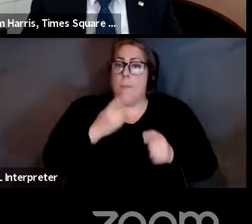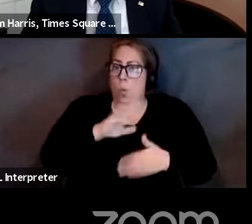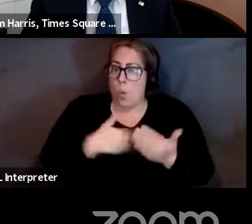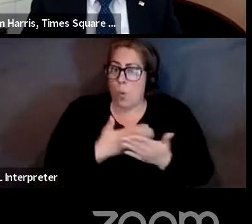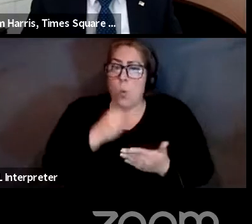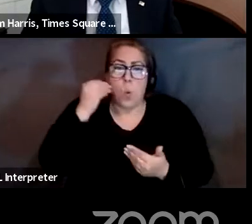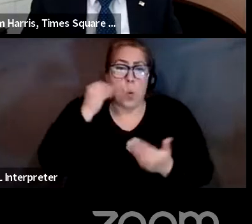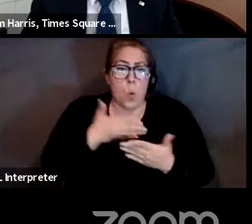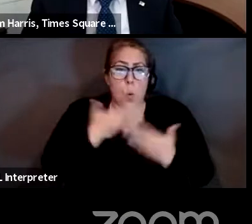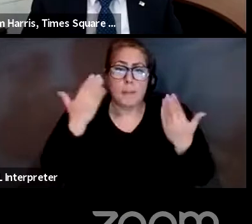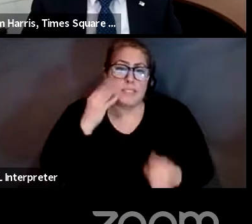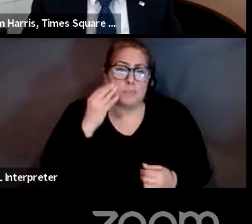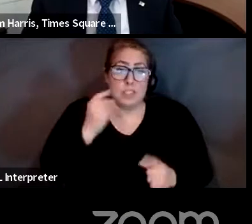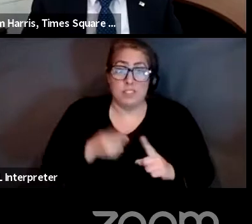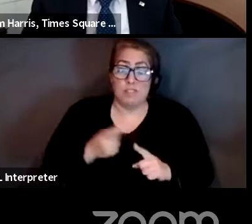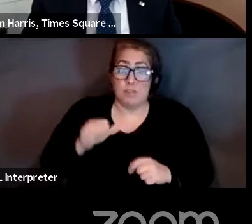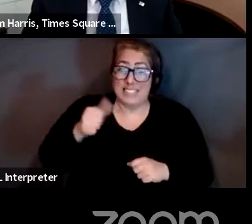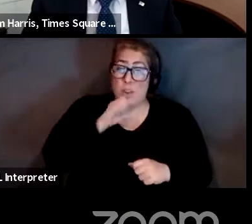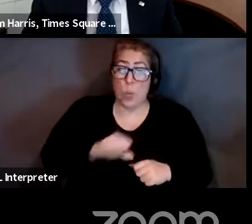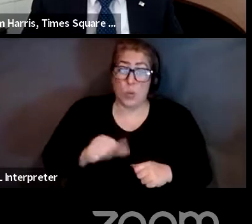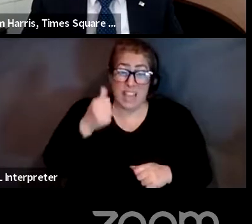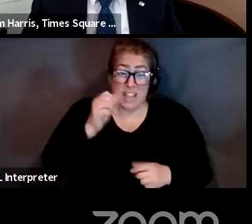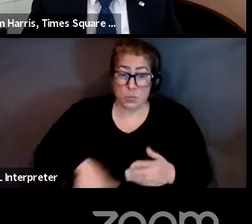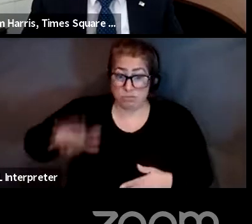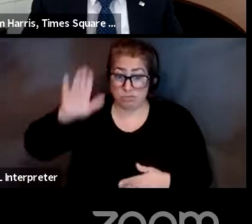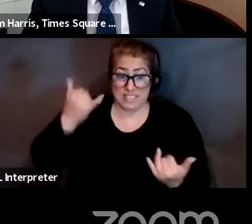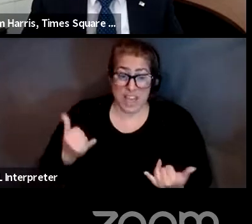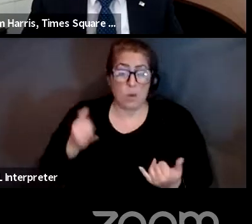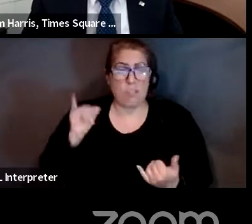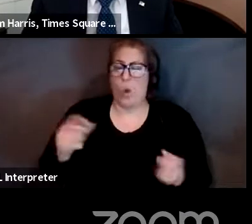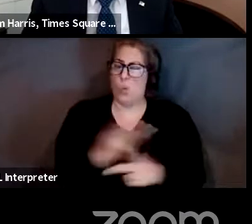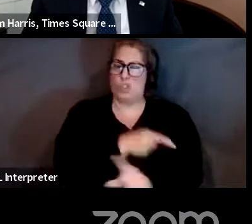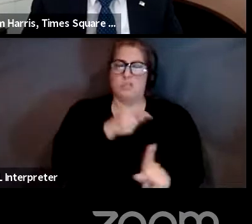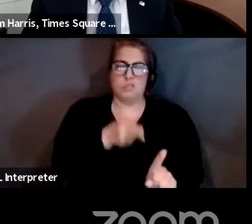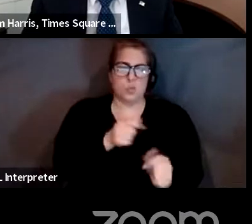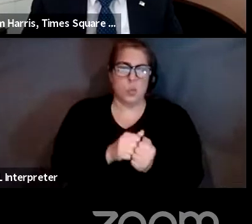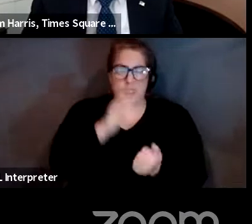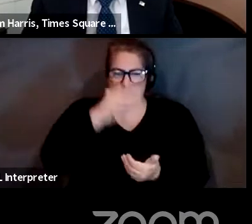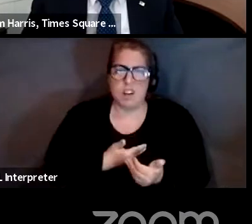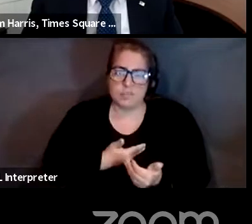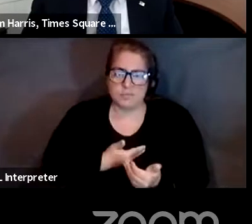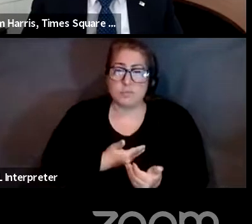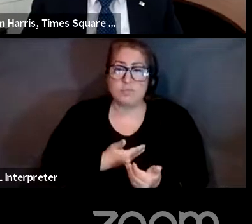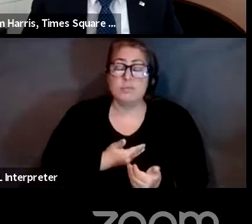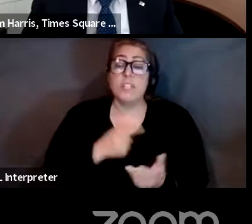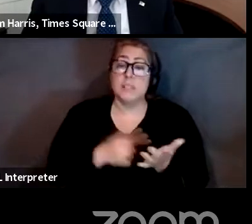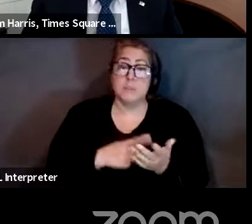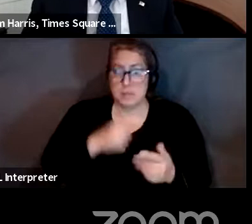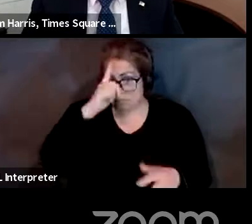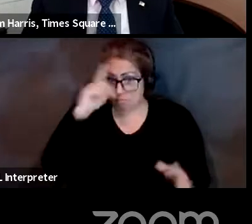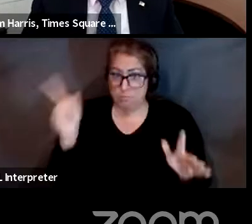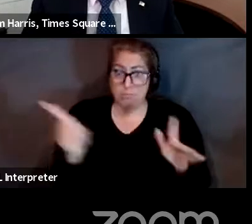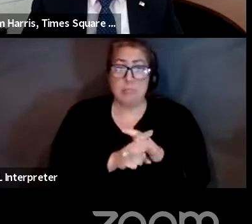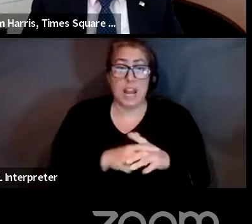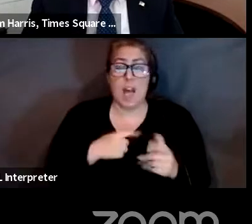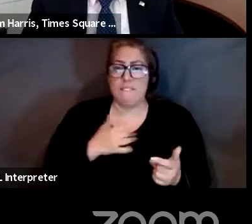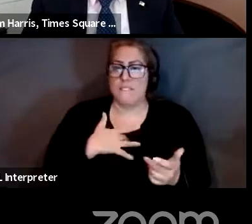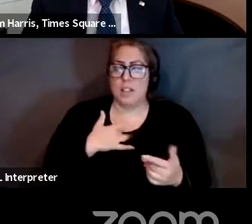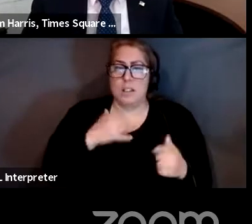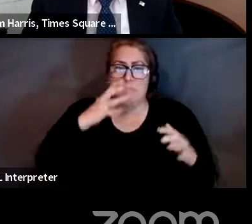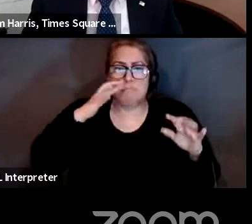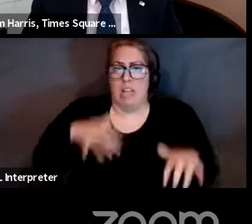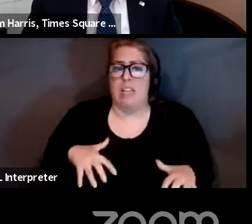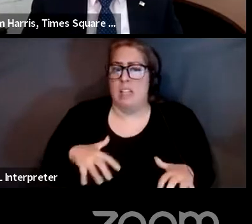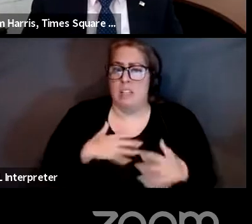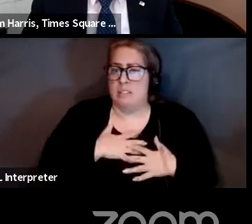homeless experience from 10 years old to now. And sometimes I'm reminded of it, and I'm almost in tears when